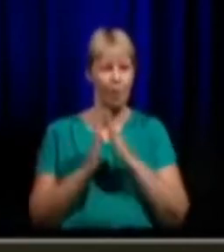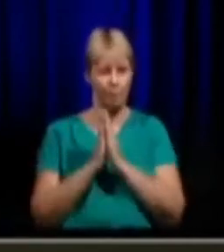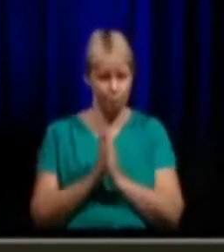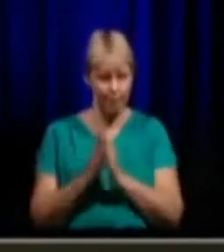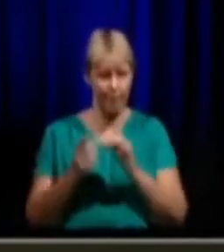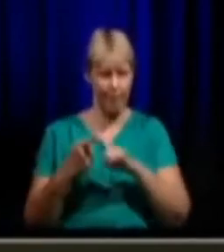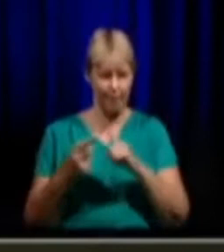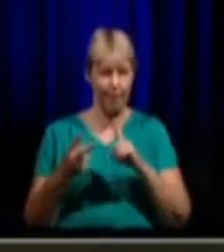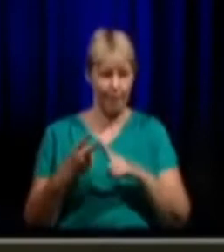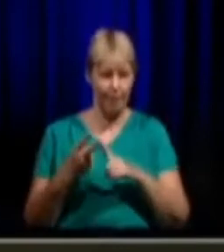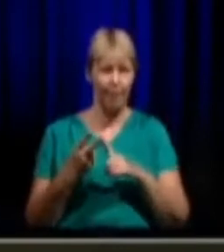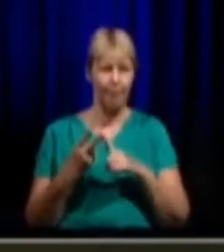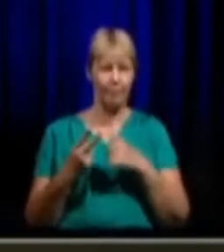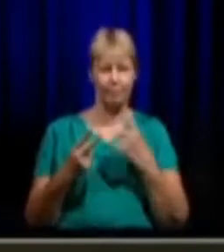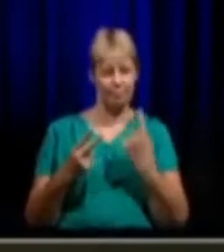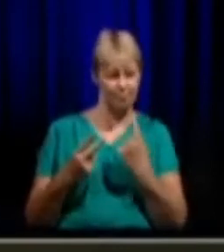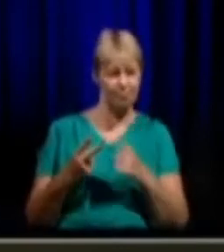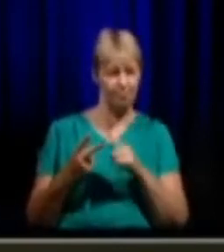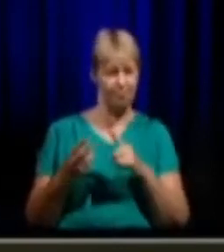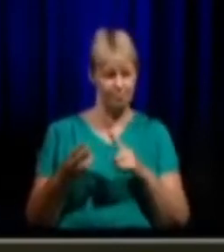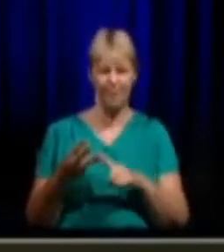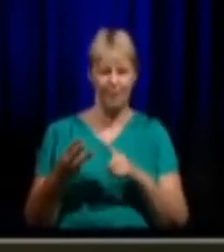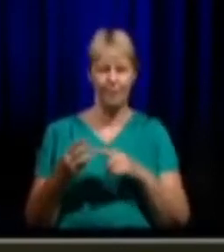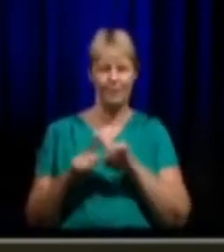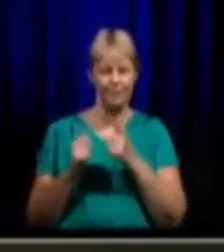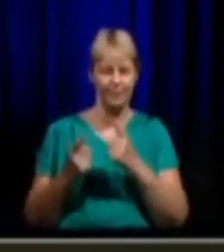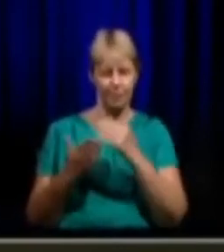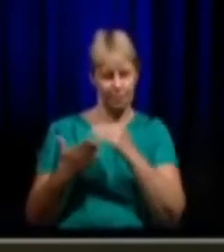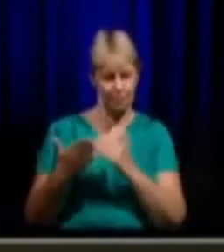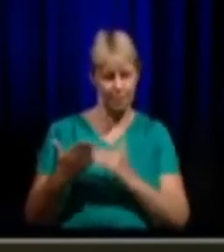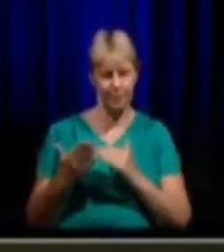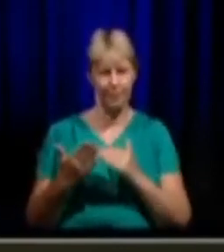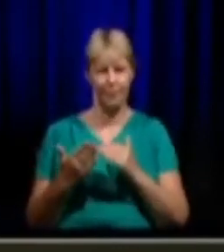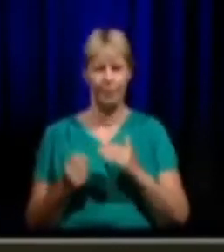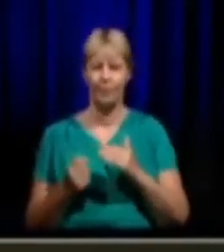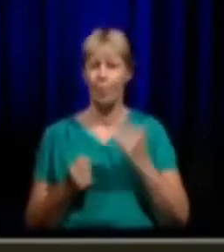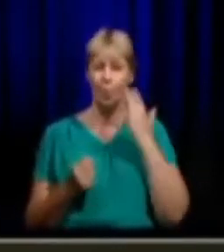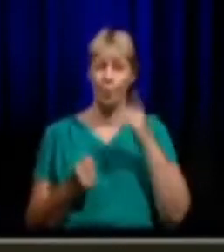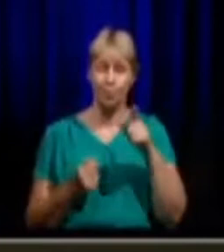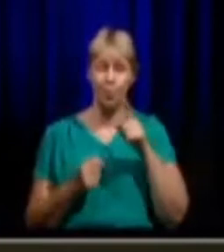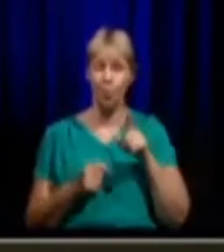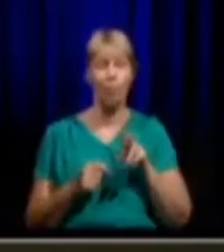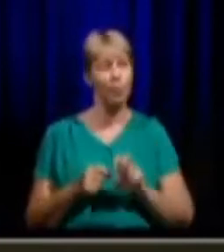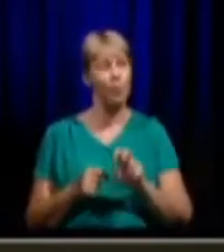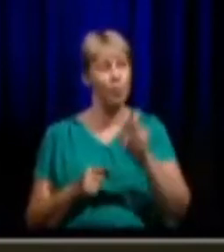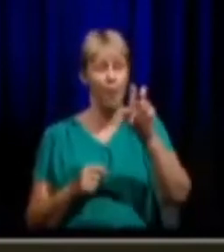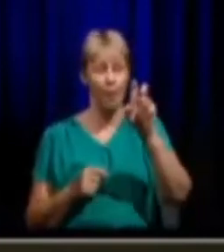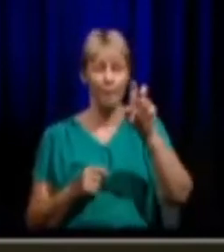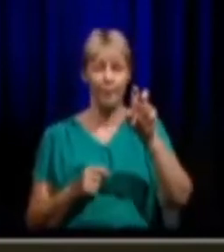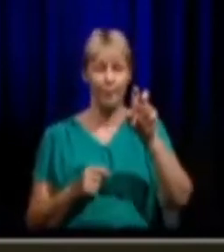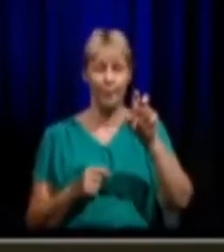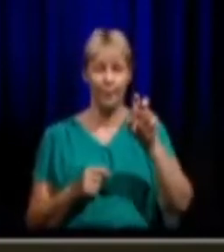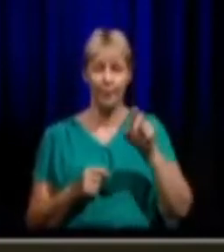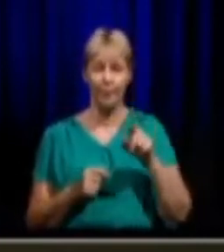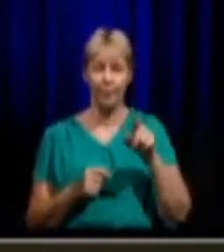yourself, it's a little bit like walking up a downward escalator. An escalator's coming down, you're moving up. You'll get